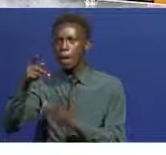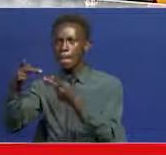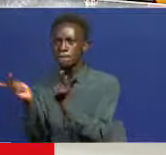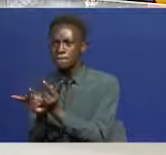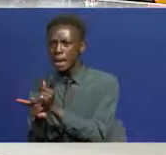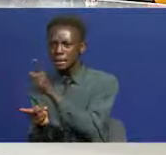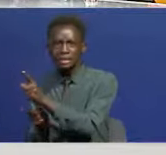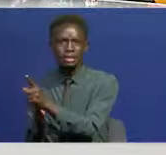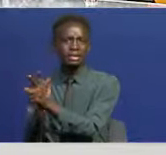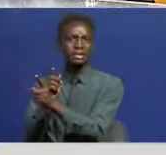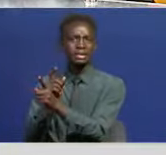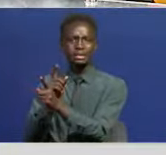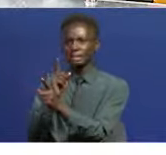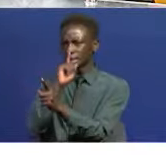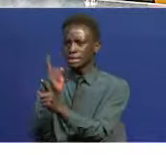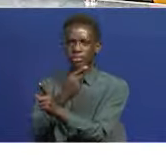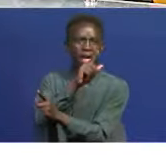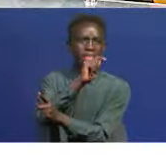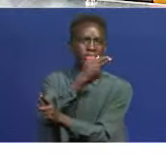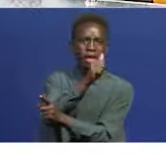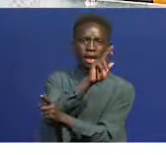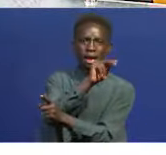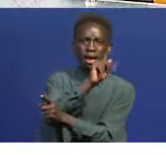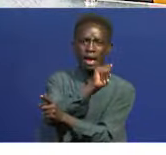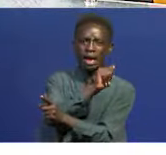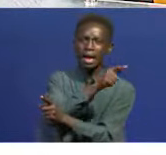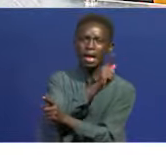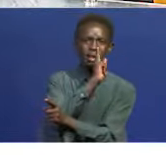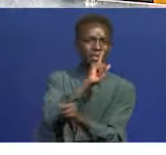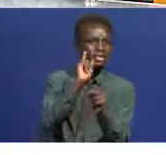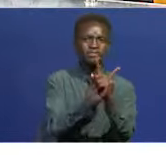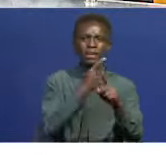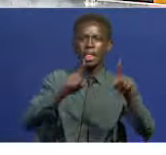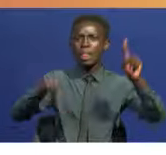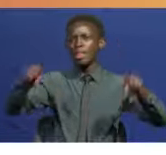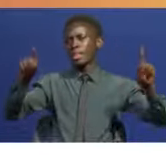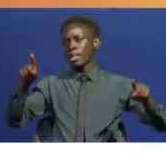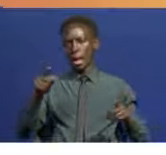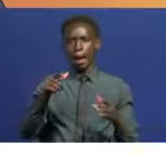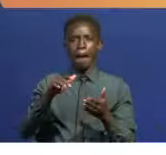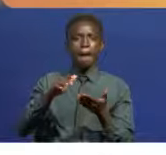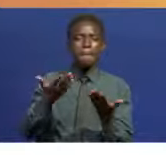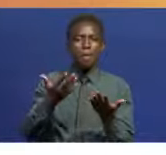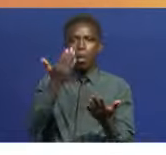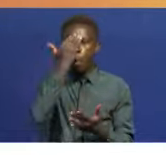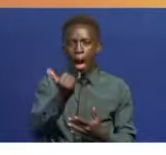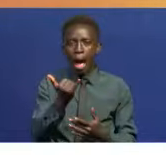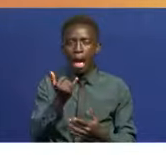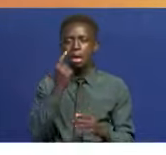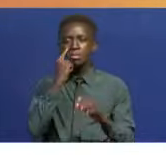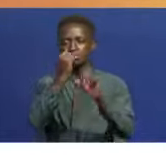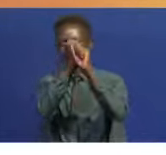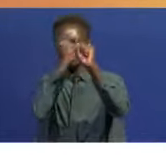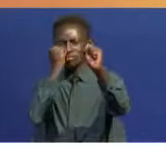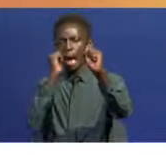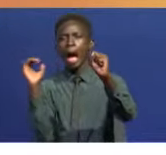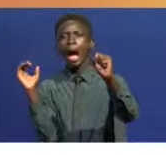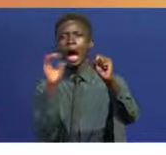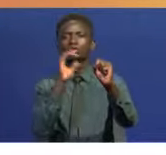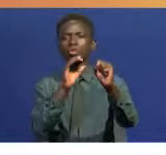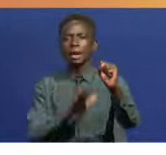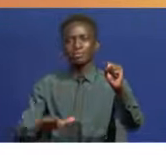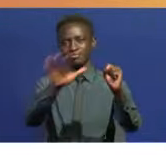and it's the same Rupert. It's price discrimination based on the consumer. Yes. Yeah, because there is a move that we might